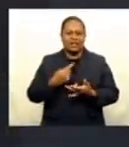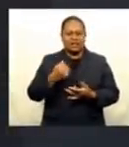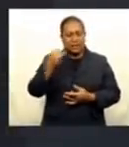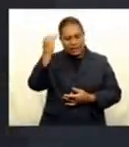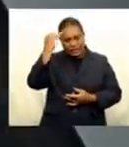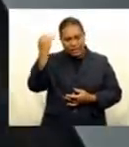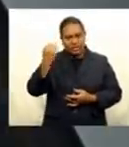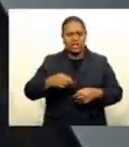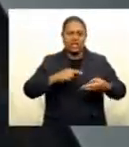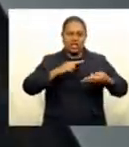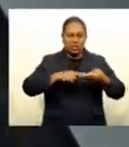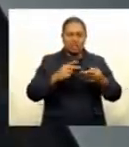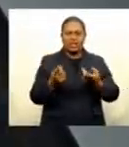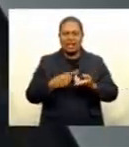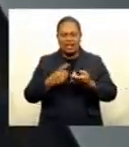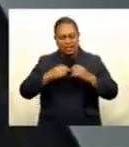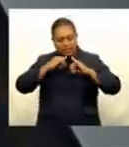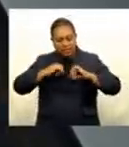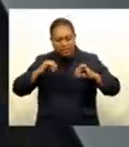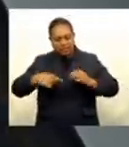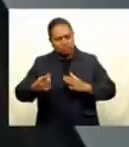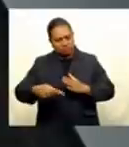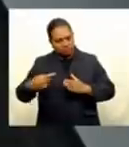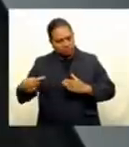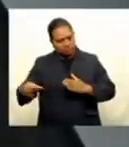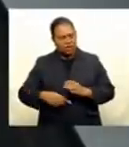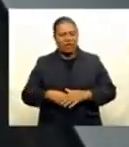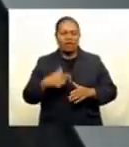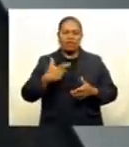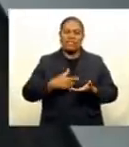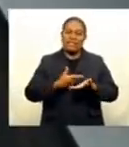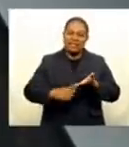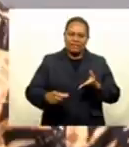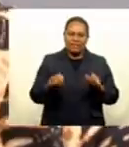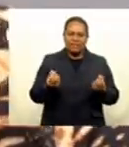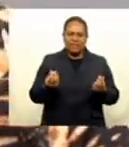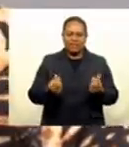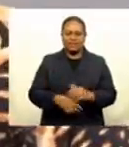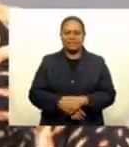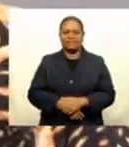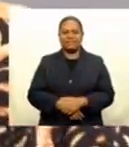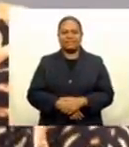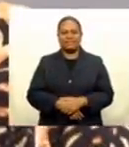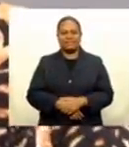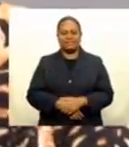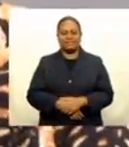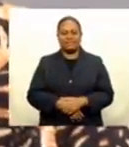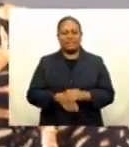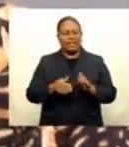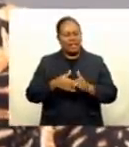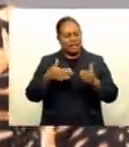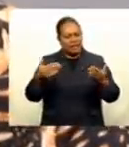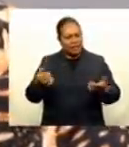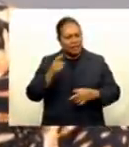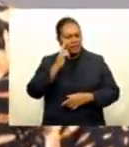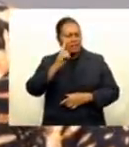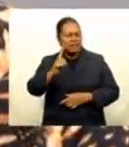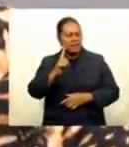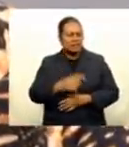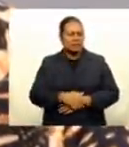Safety Commission as investigations continue for the pyramid scheme cases. We're also now looking at